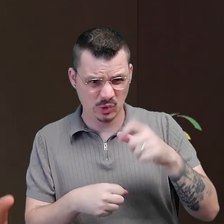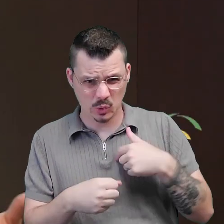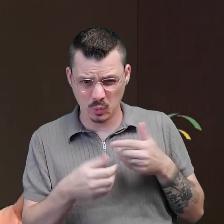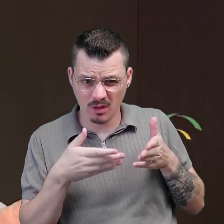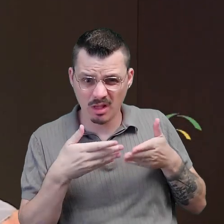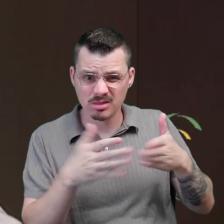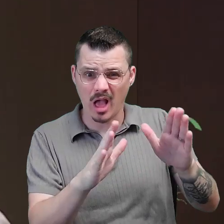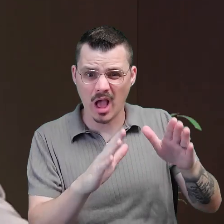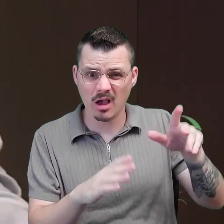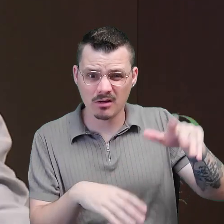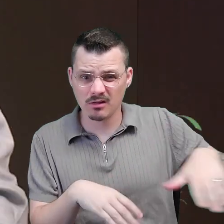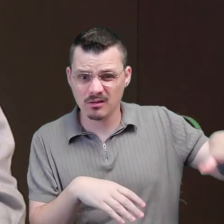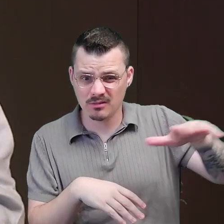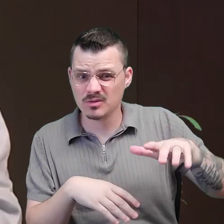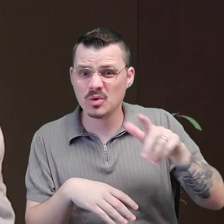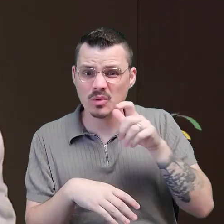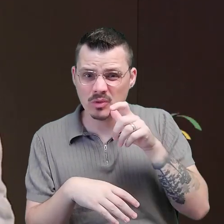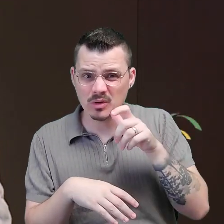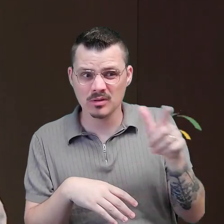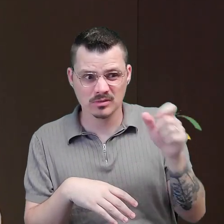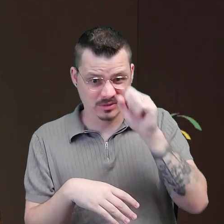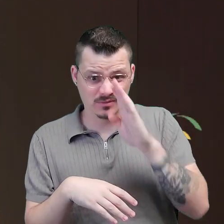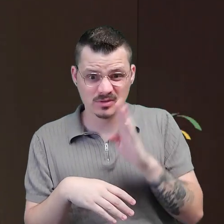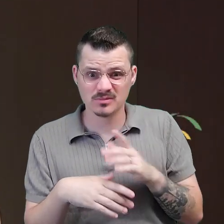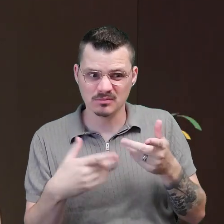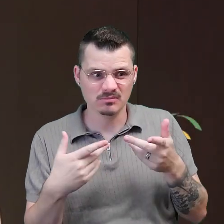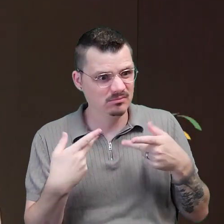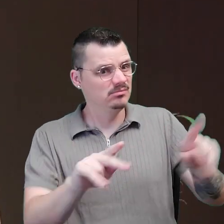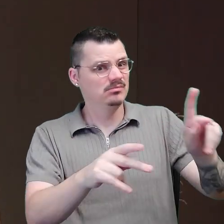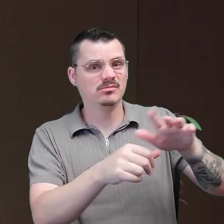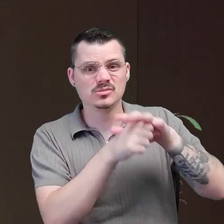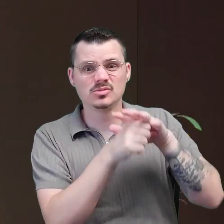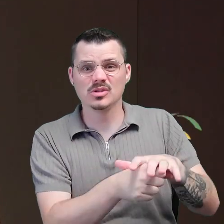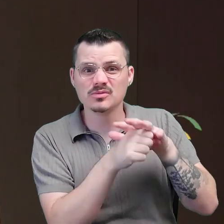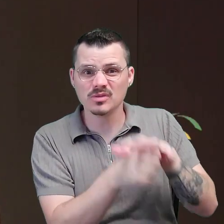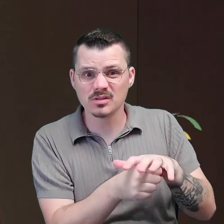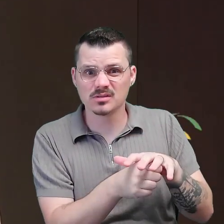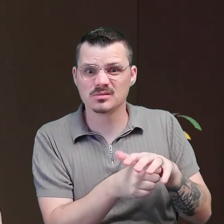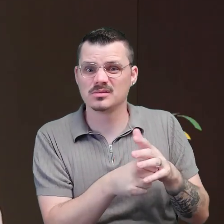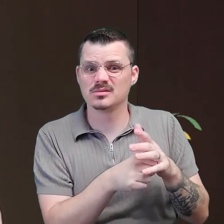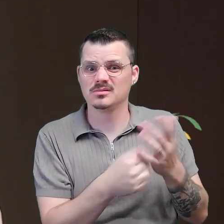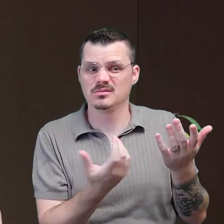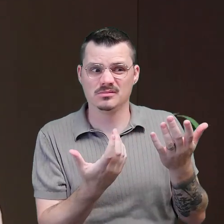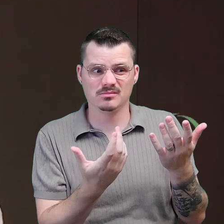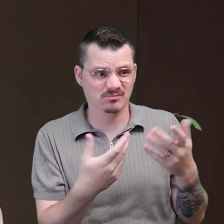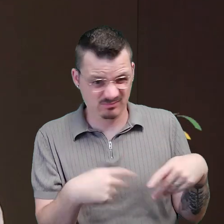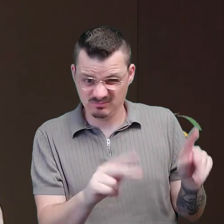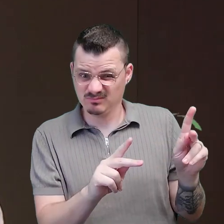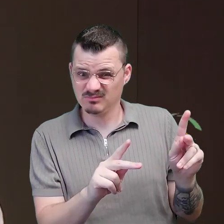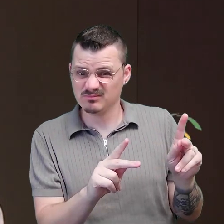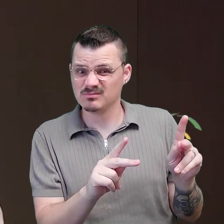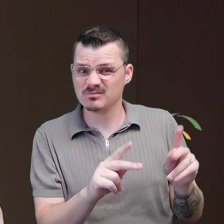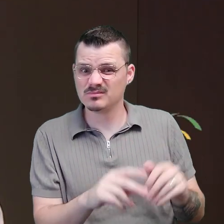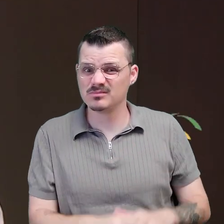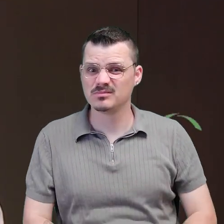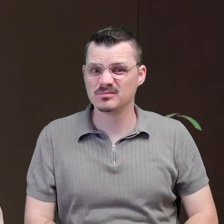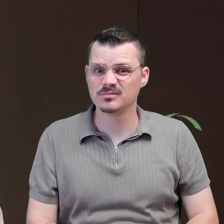Should we be allowing people to be under that kind of stress when they've got schizophrenia, for goodness sake?